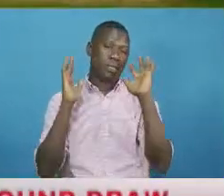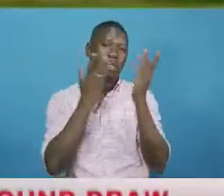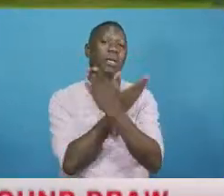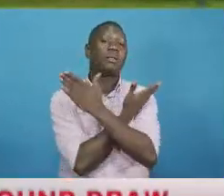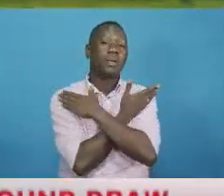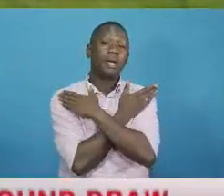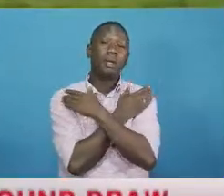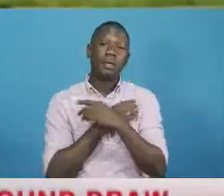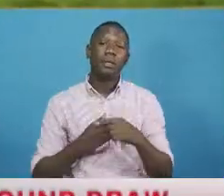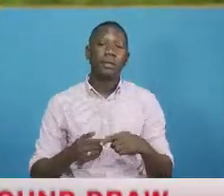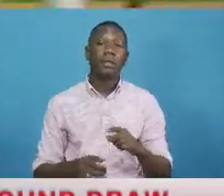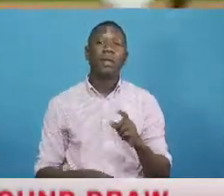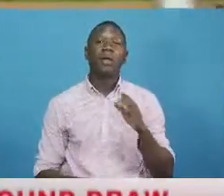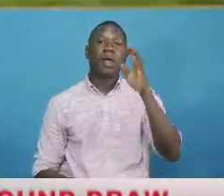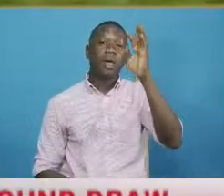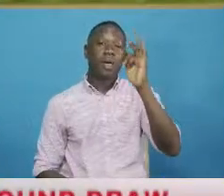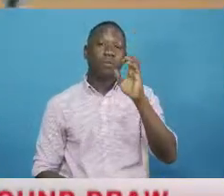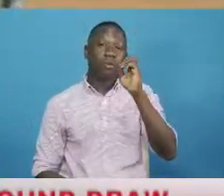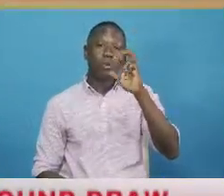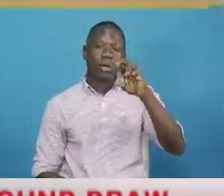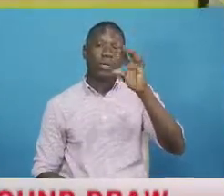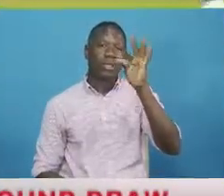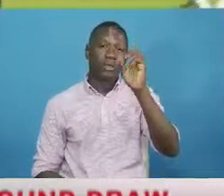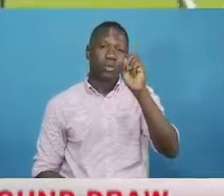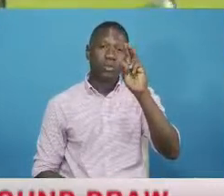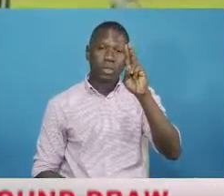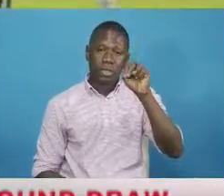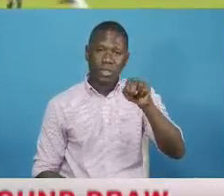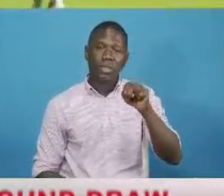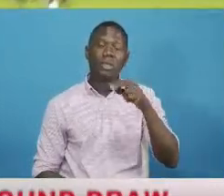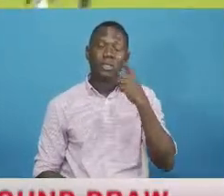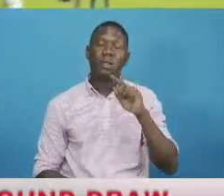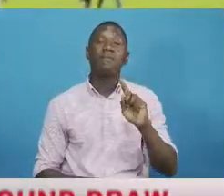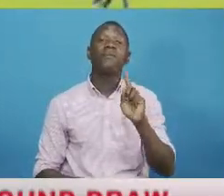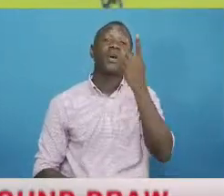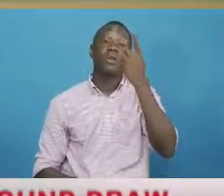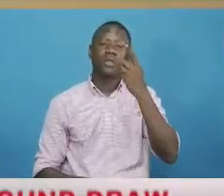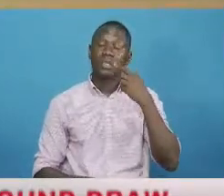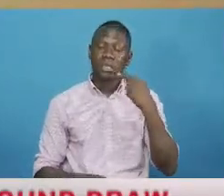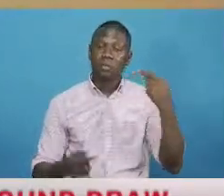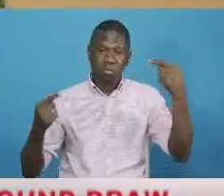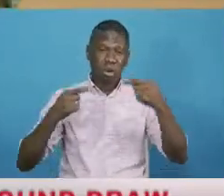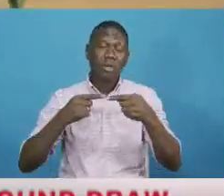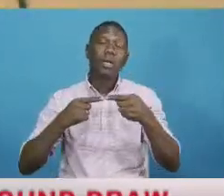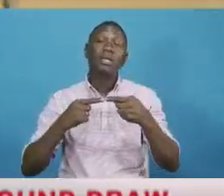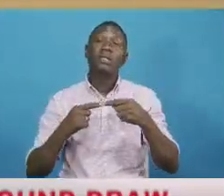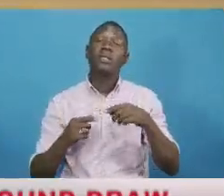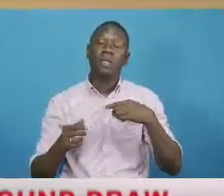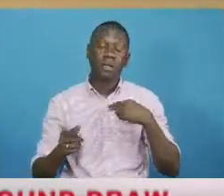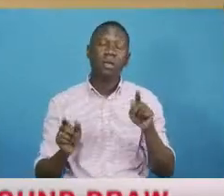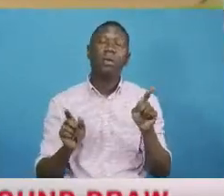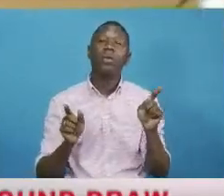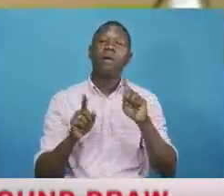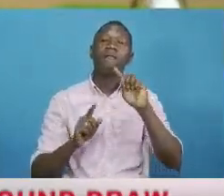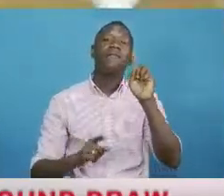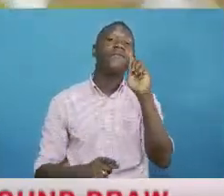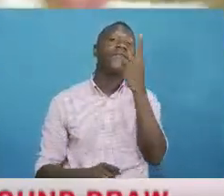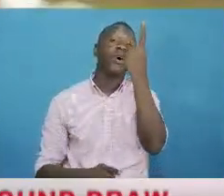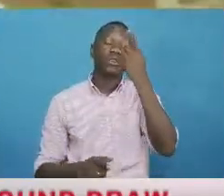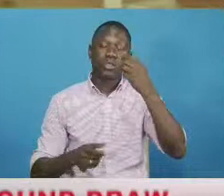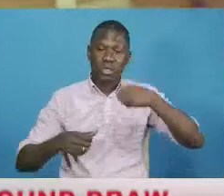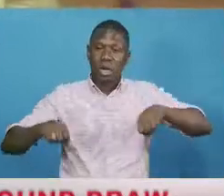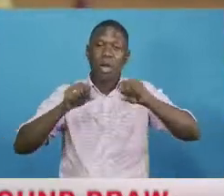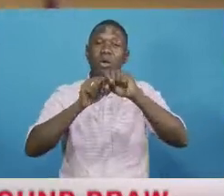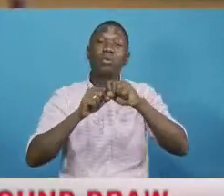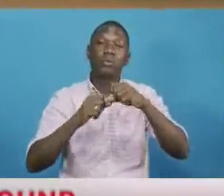Fortune will take part in their first Continental Club Championship as league champions in the first round preliminary match to be played over